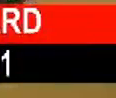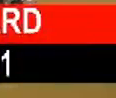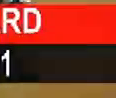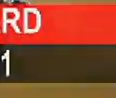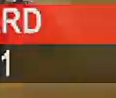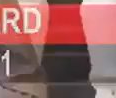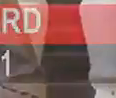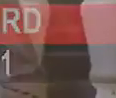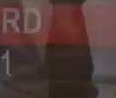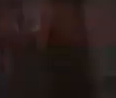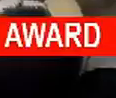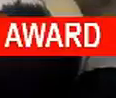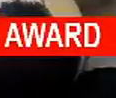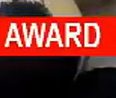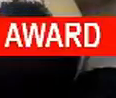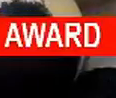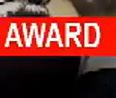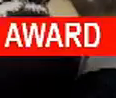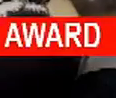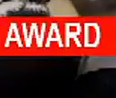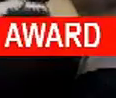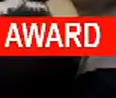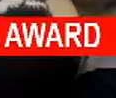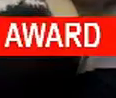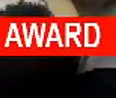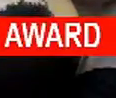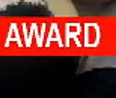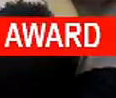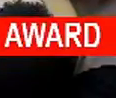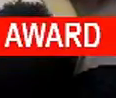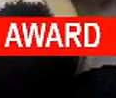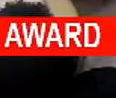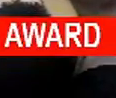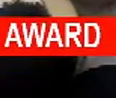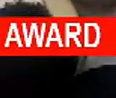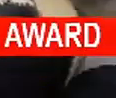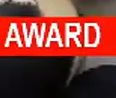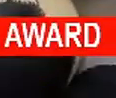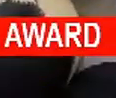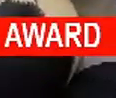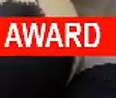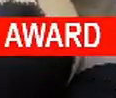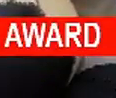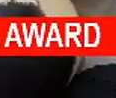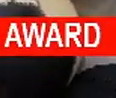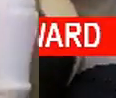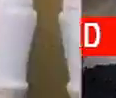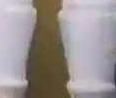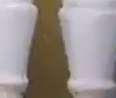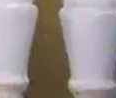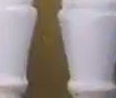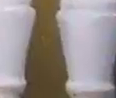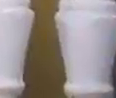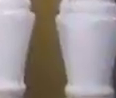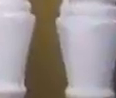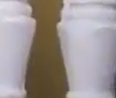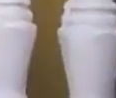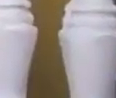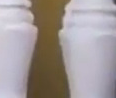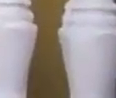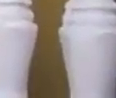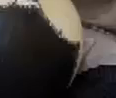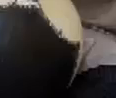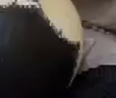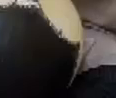anda mu be mele neti he baba dalba aho moro bari biba ma diari